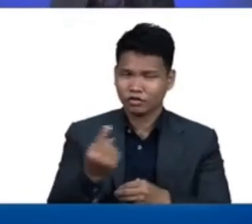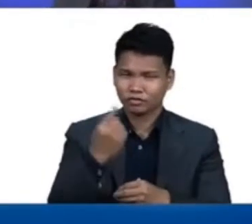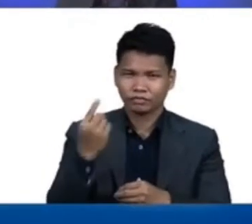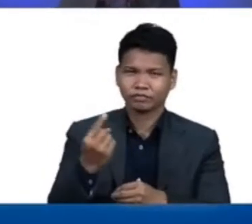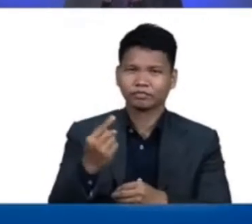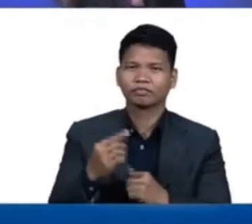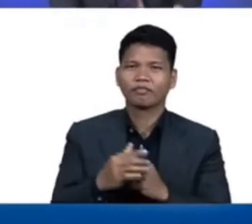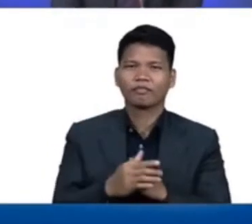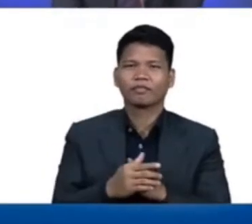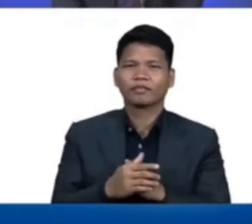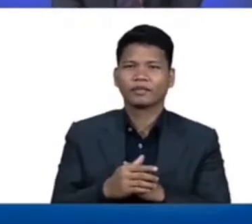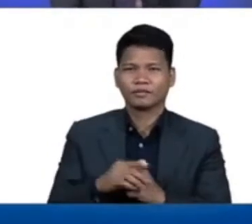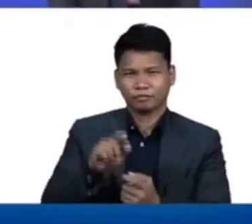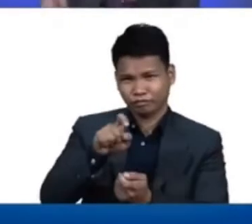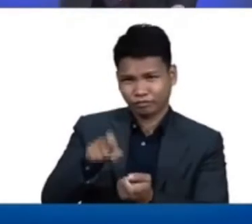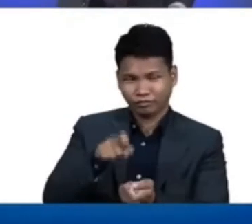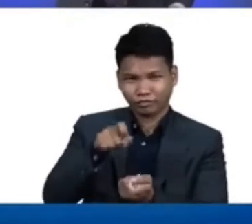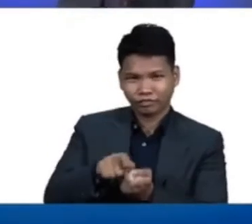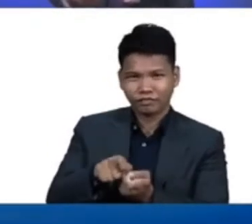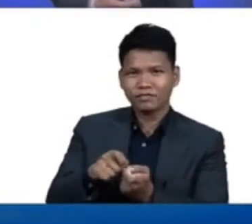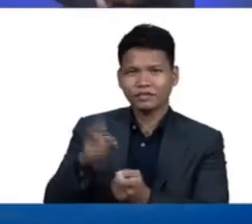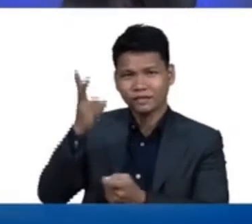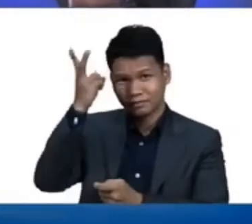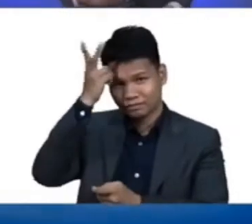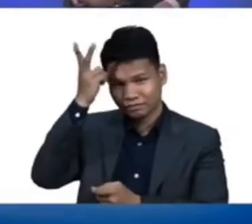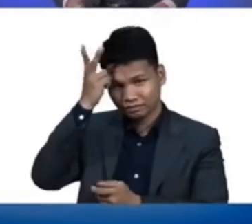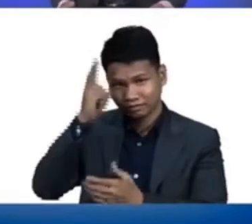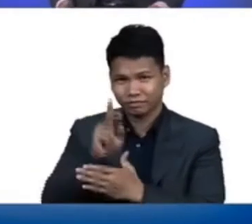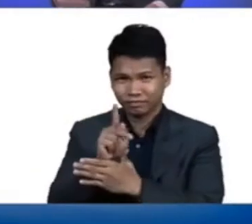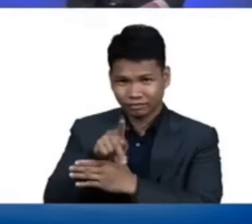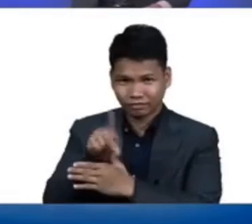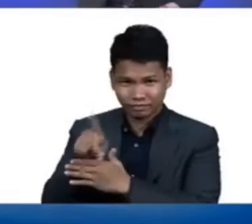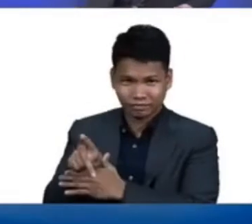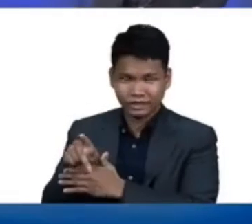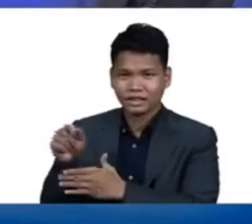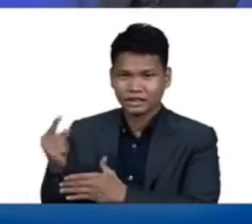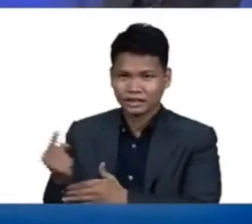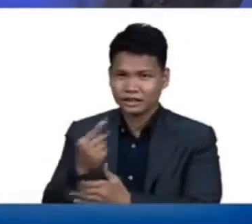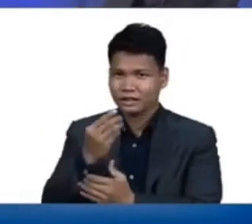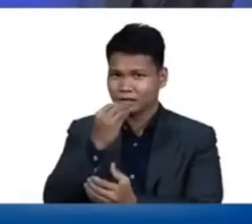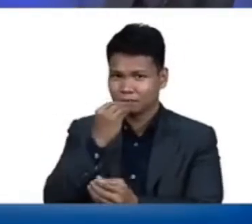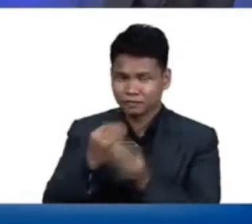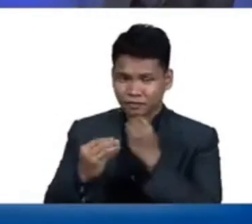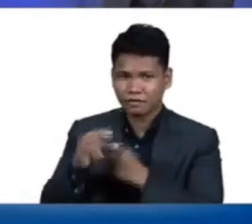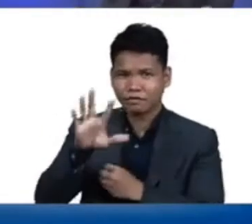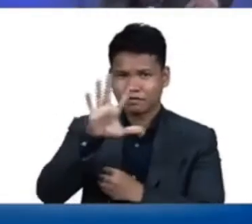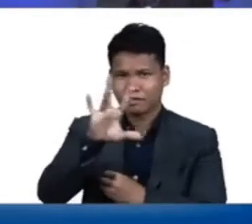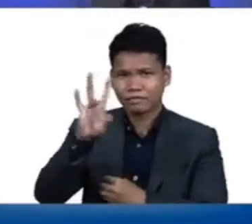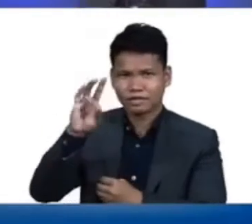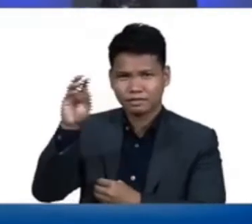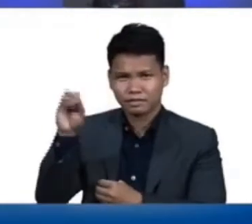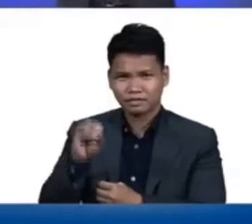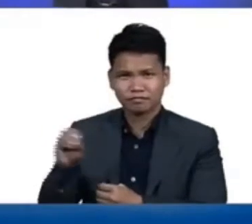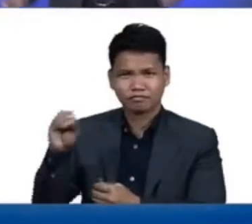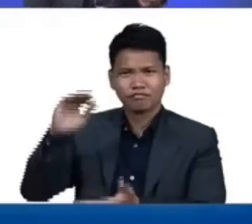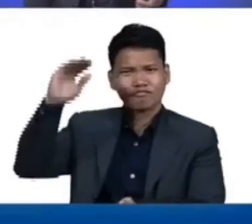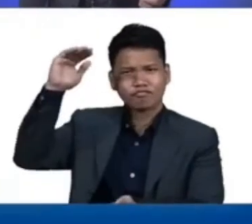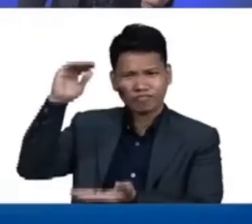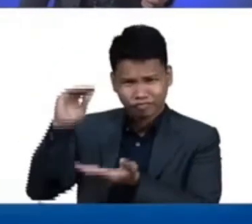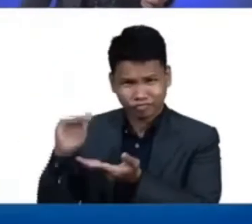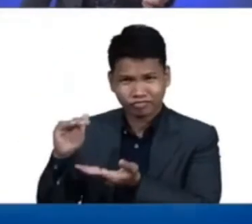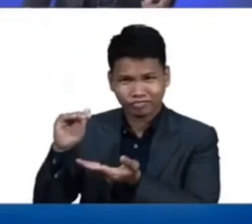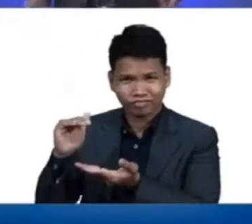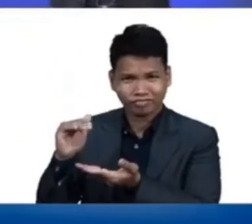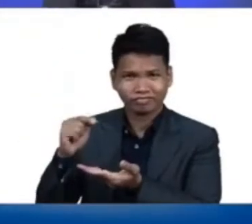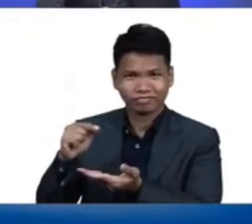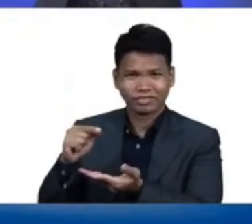a 57% lower incidence of coronary heart disease compared to meat eaters.